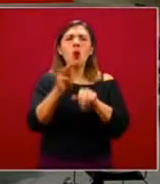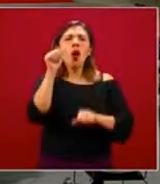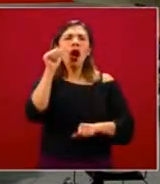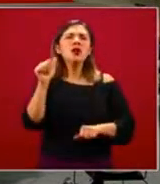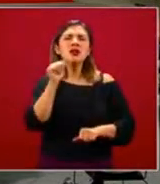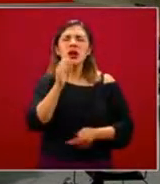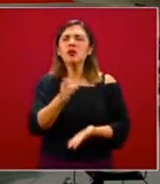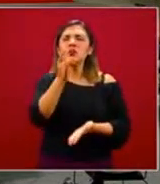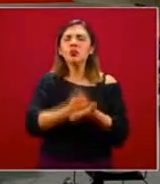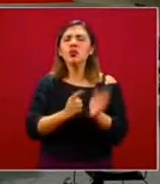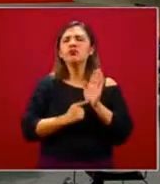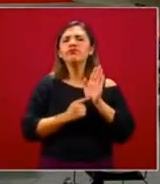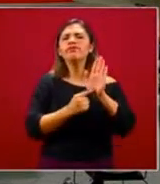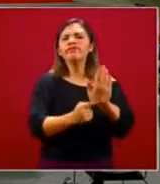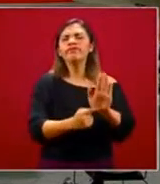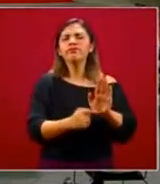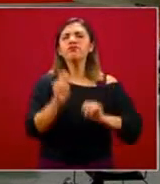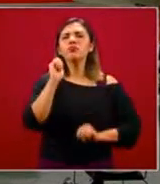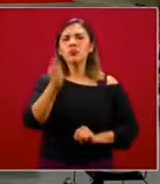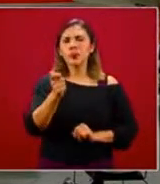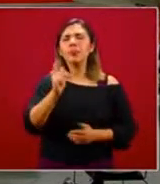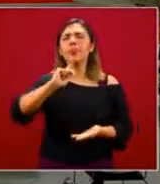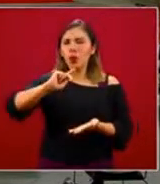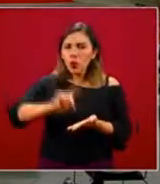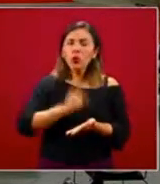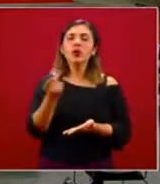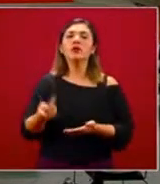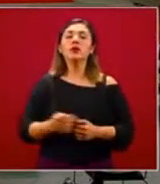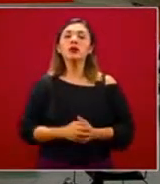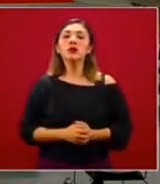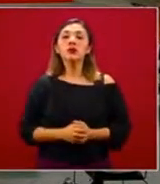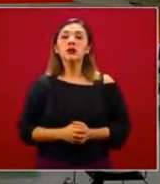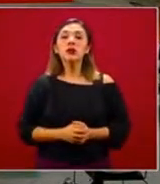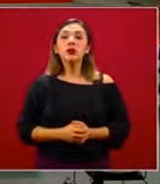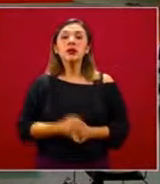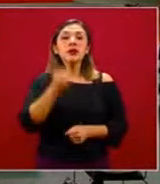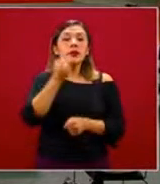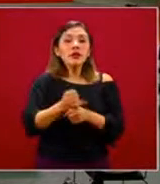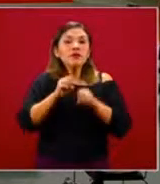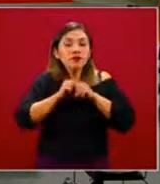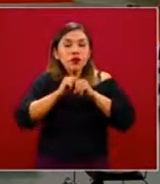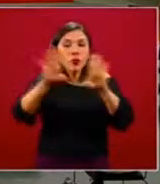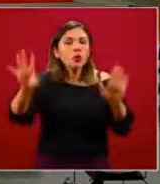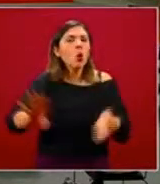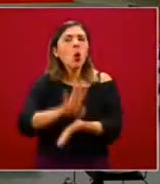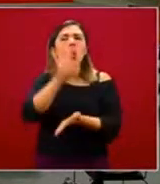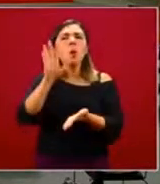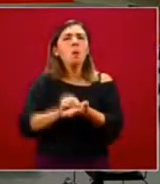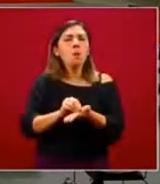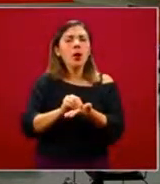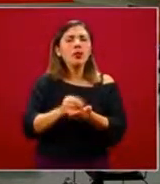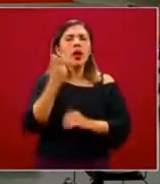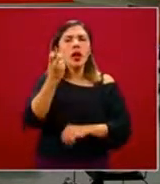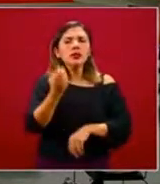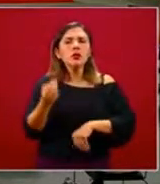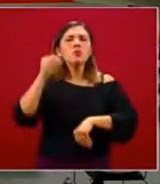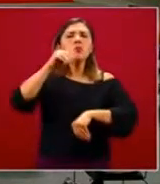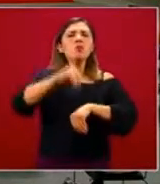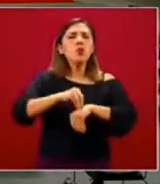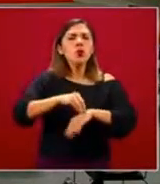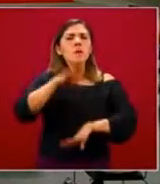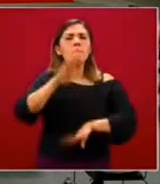So I would like yesterday to nuevamente present la información again completa de esta adición de the las